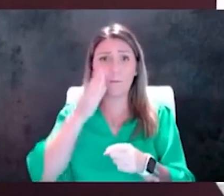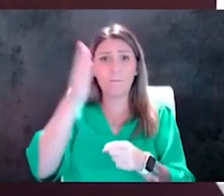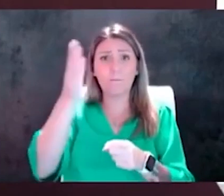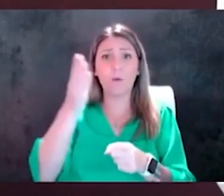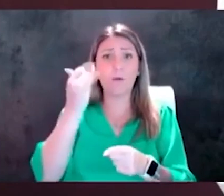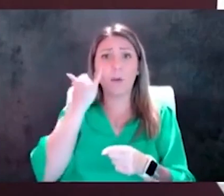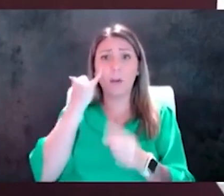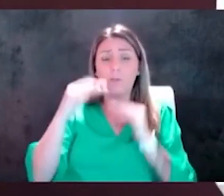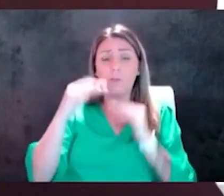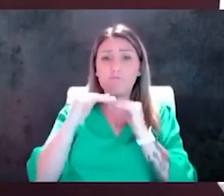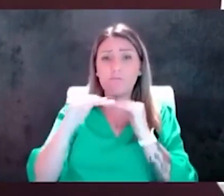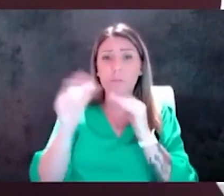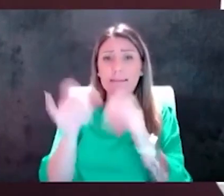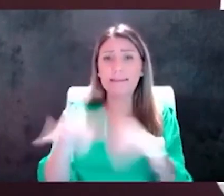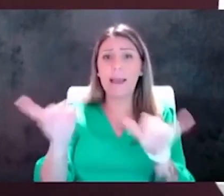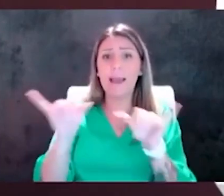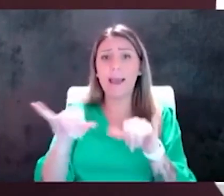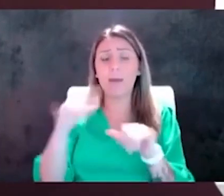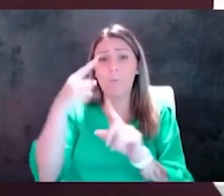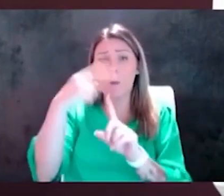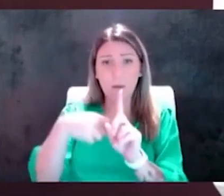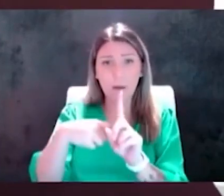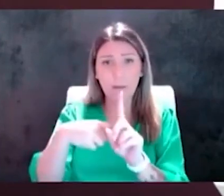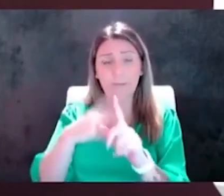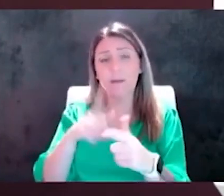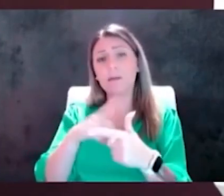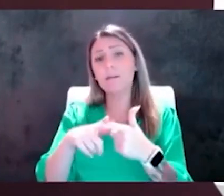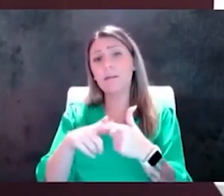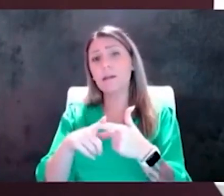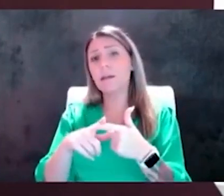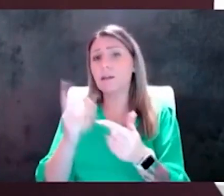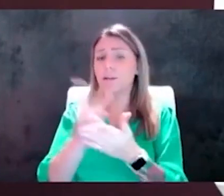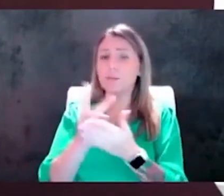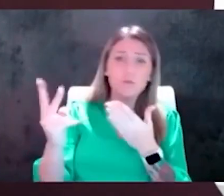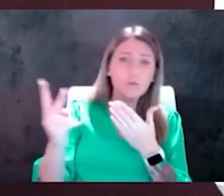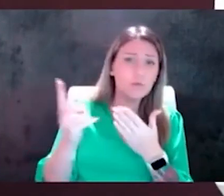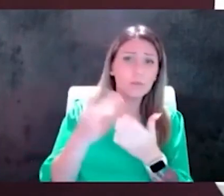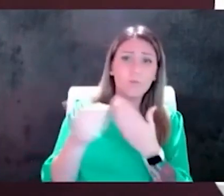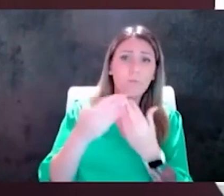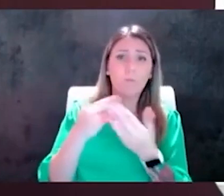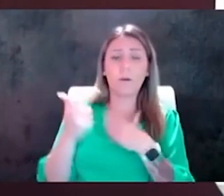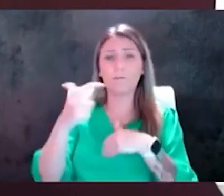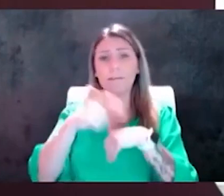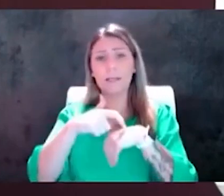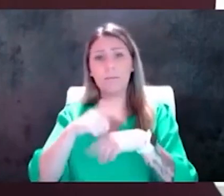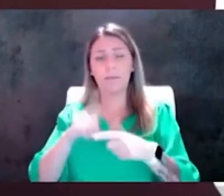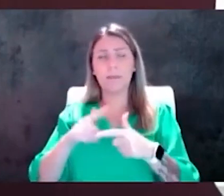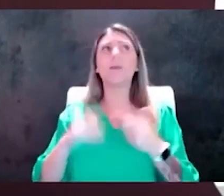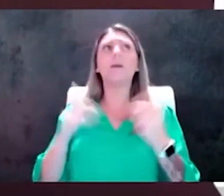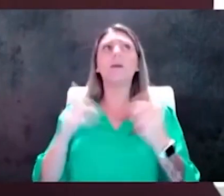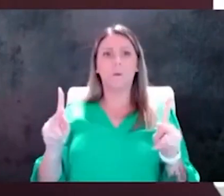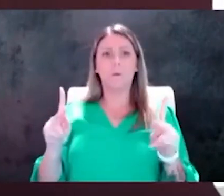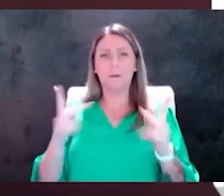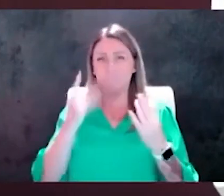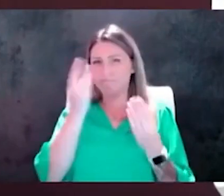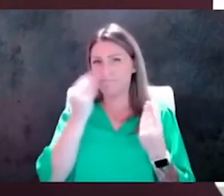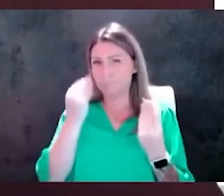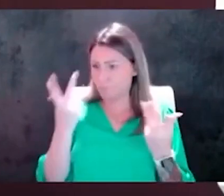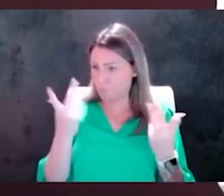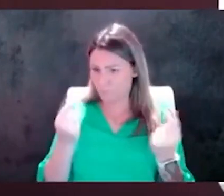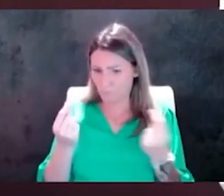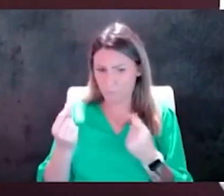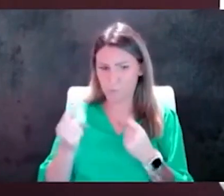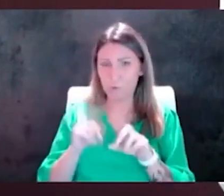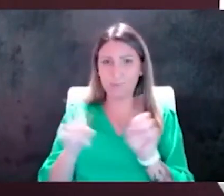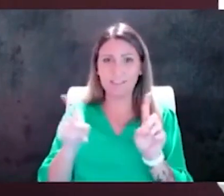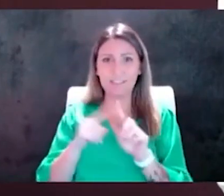same plateau for a month, then, or 2 weeks or whatever the time is, then you have to sit and think, okay, what do I need to do differently to try and get me headed back in